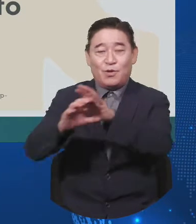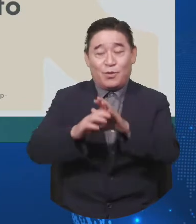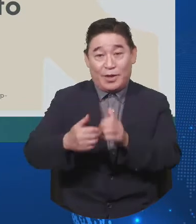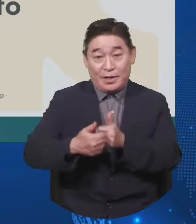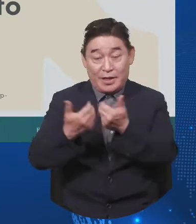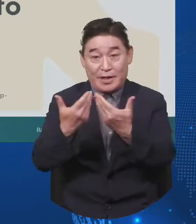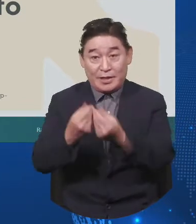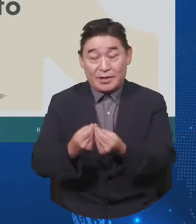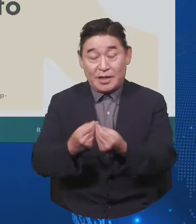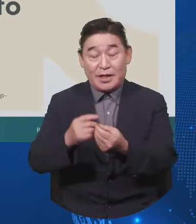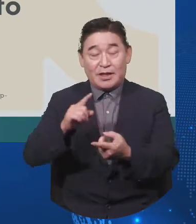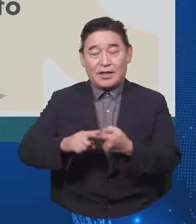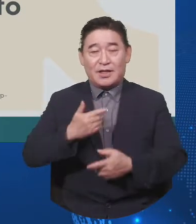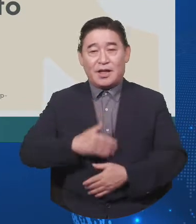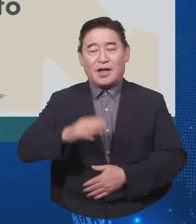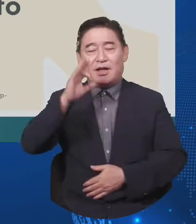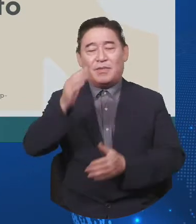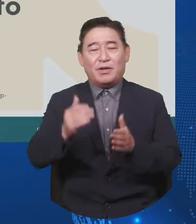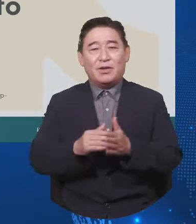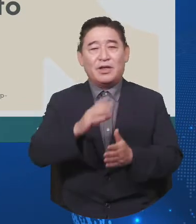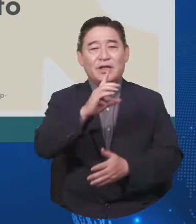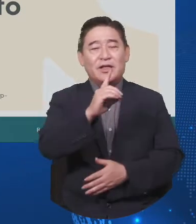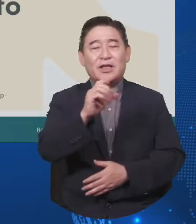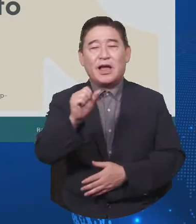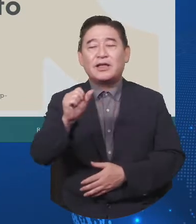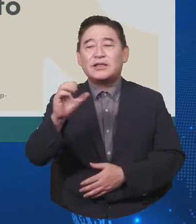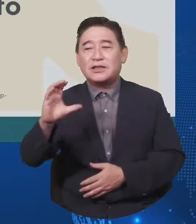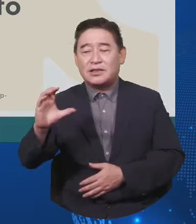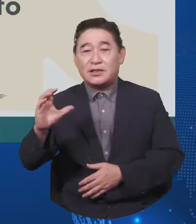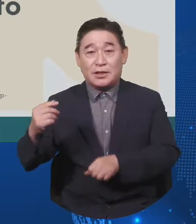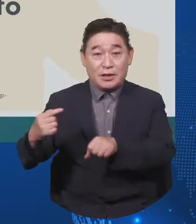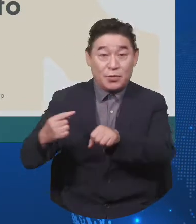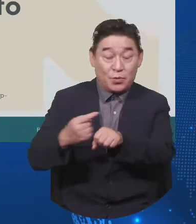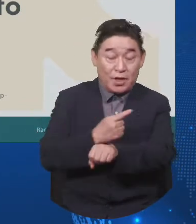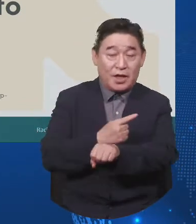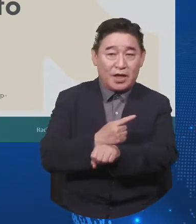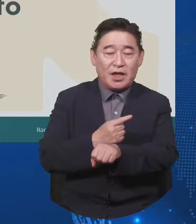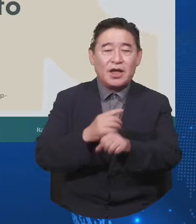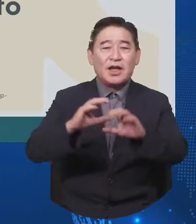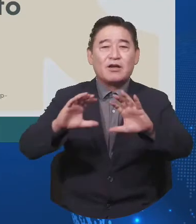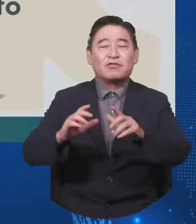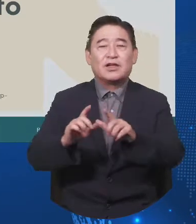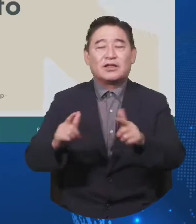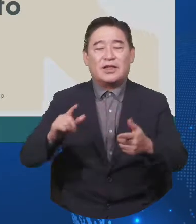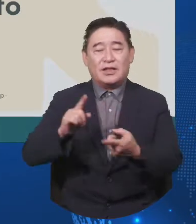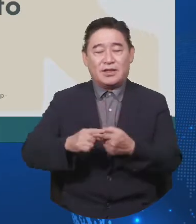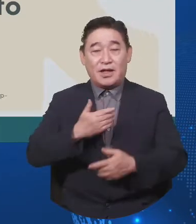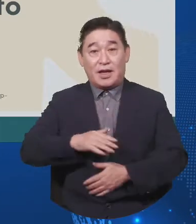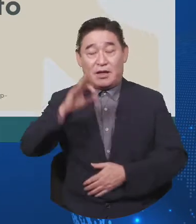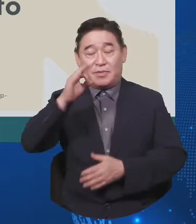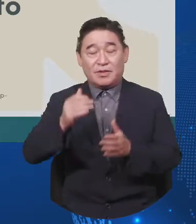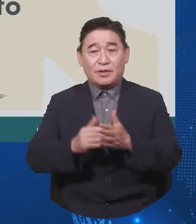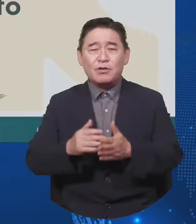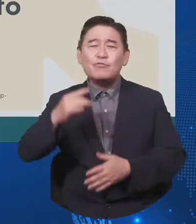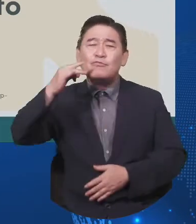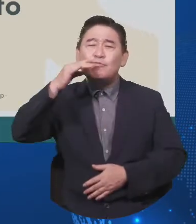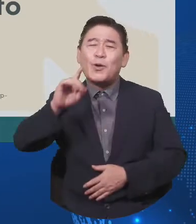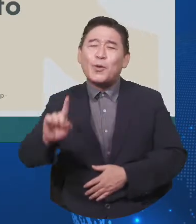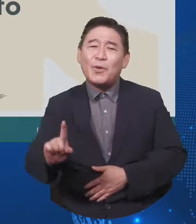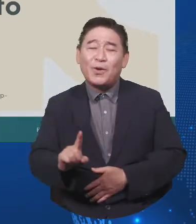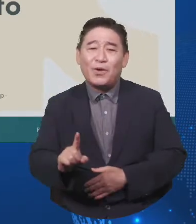DAC and non-DAC actors. For us, a key question we wanted to answer was whether responses